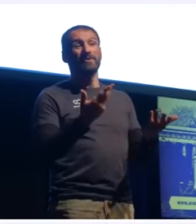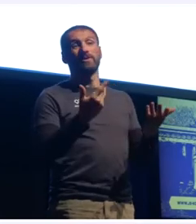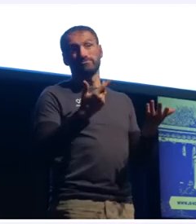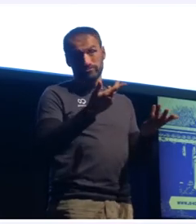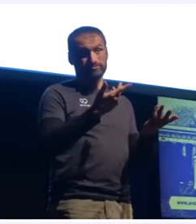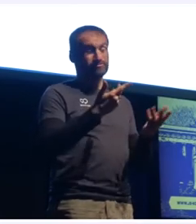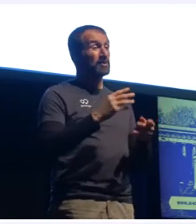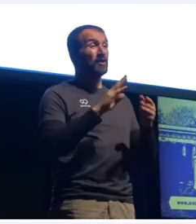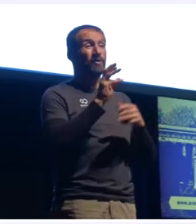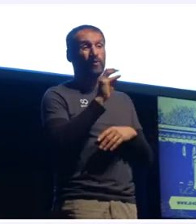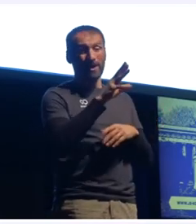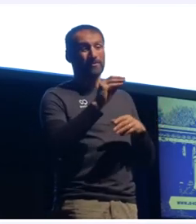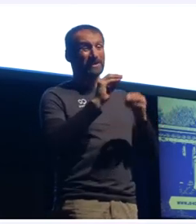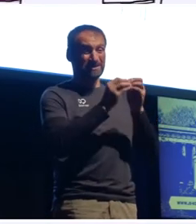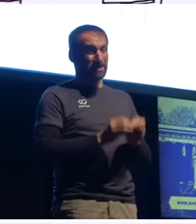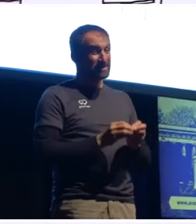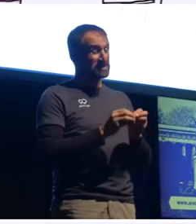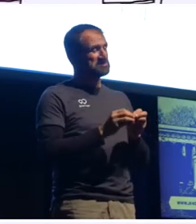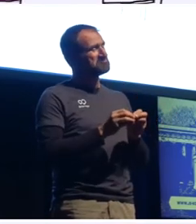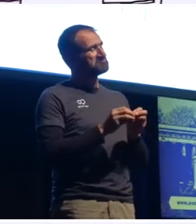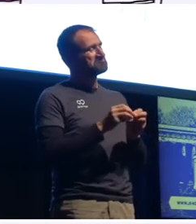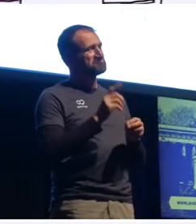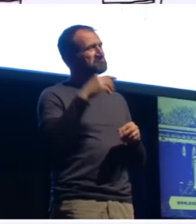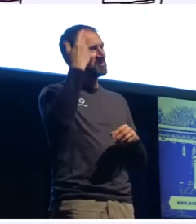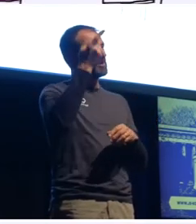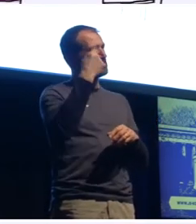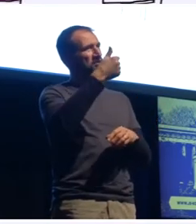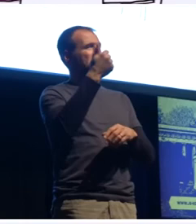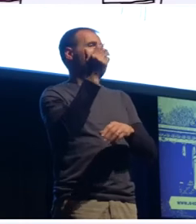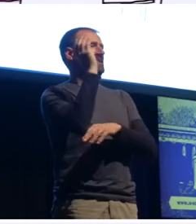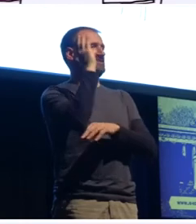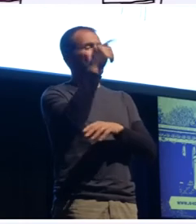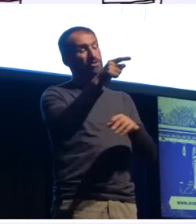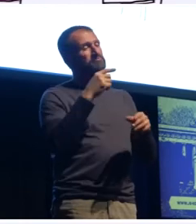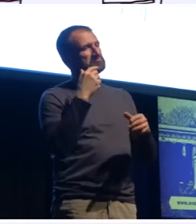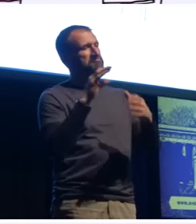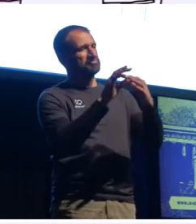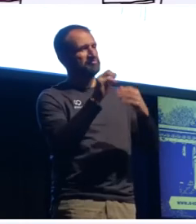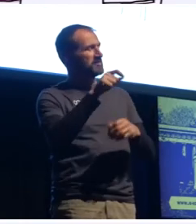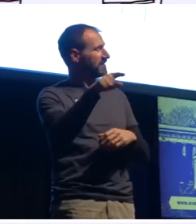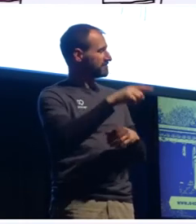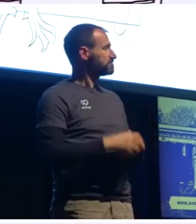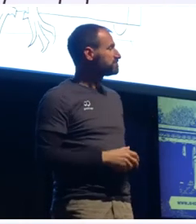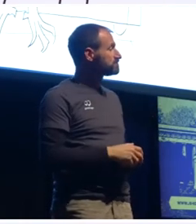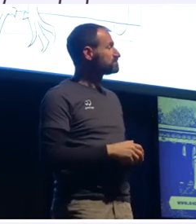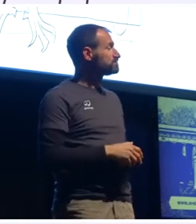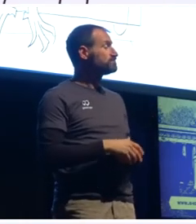later. Do show up for that one. So 20 years from now, how are these things going to change how the next generation uses the web?